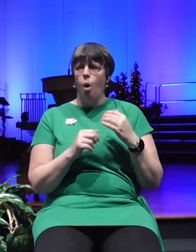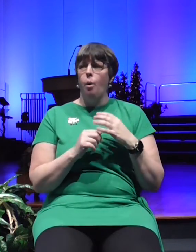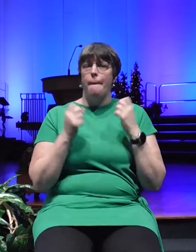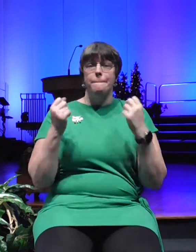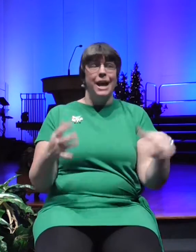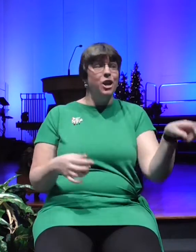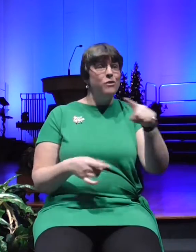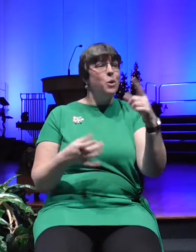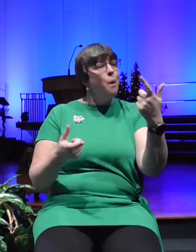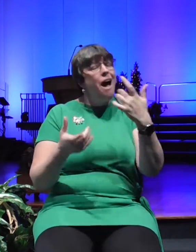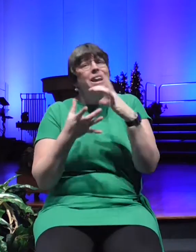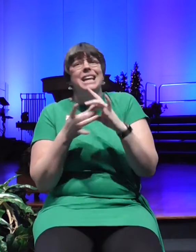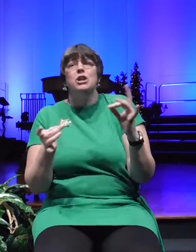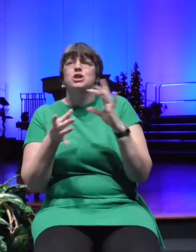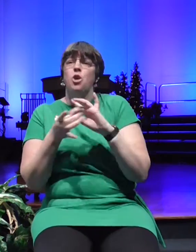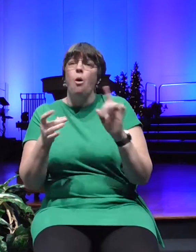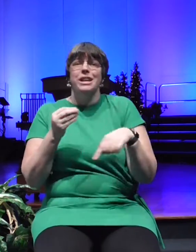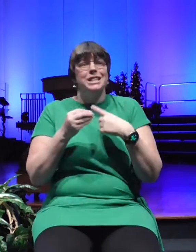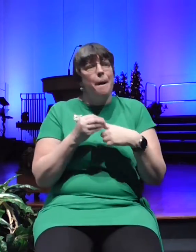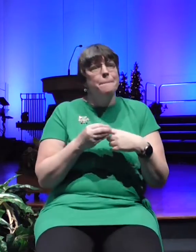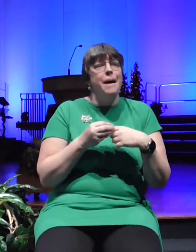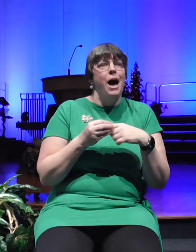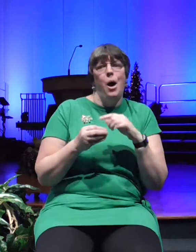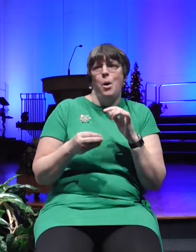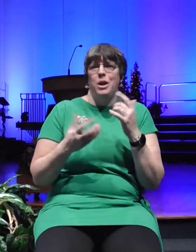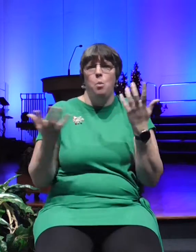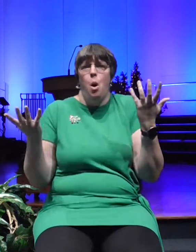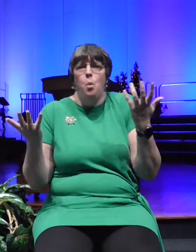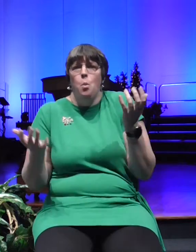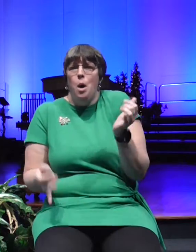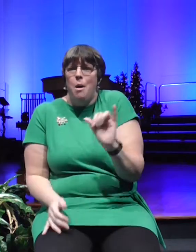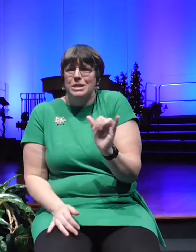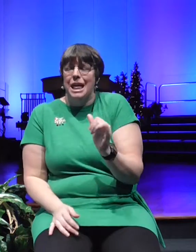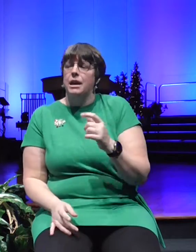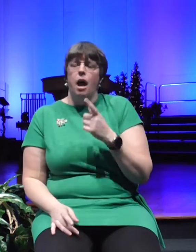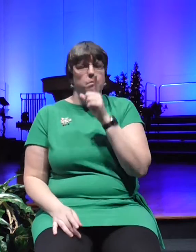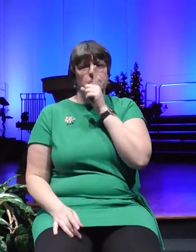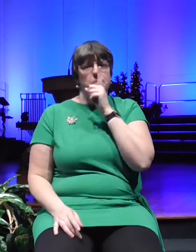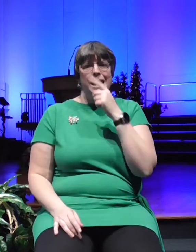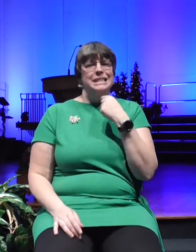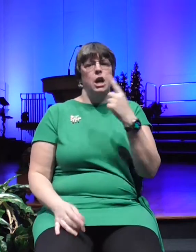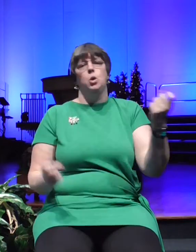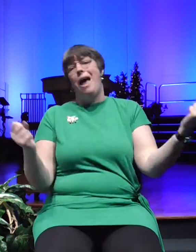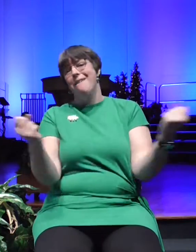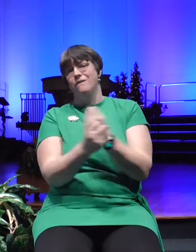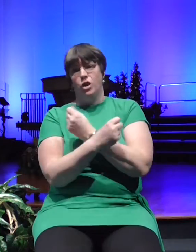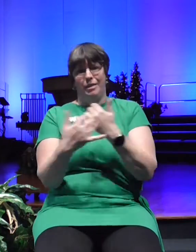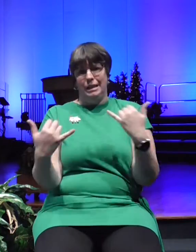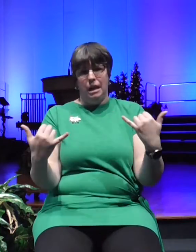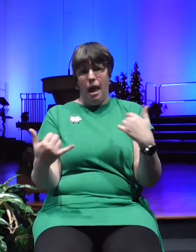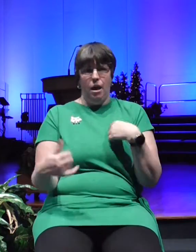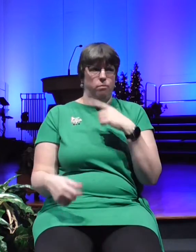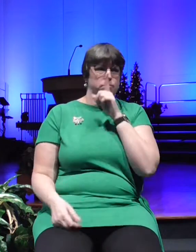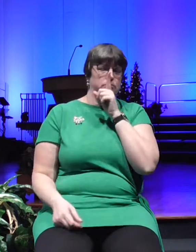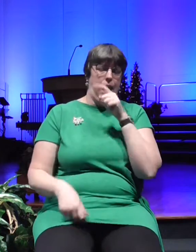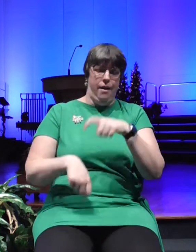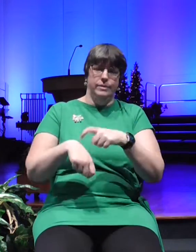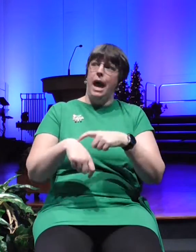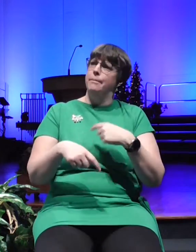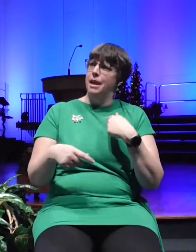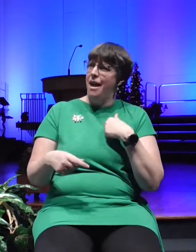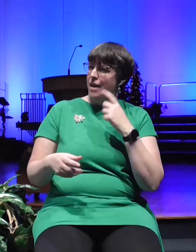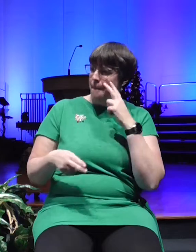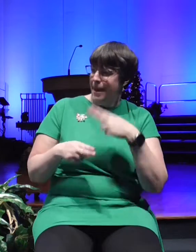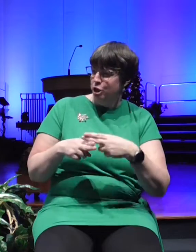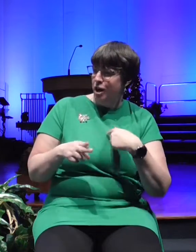And many of you have said, tell us stories about Egypt. What was it like? And I won't tell you everything today because we don't have time, and I got to go do a